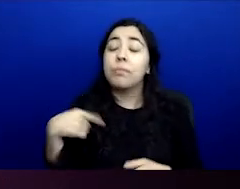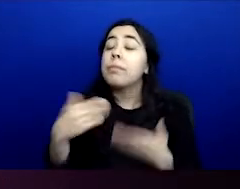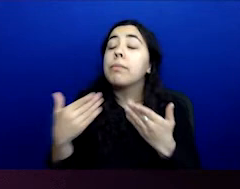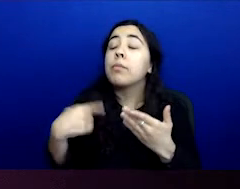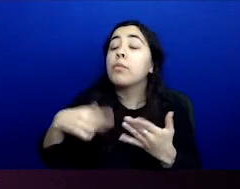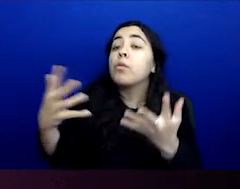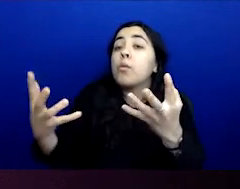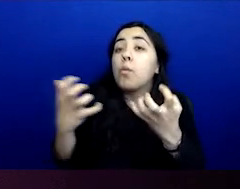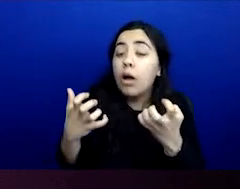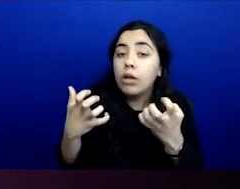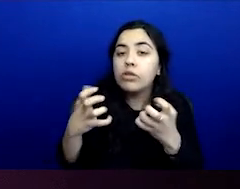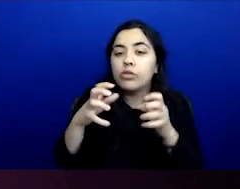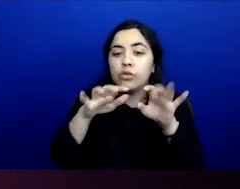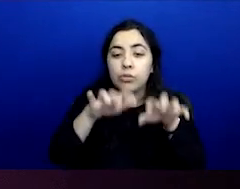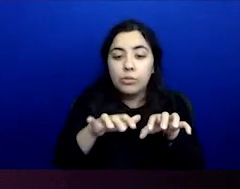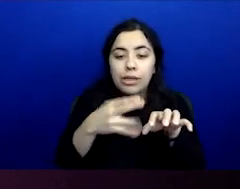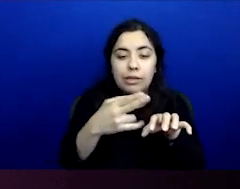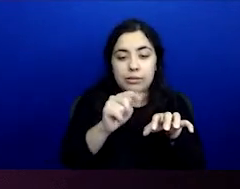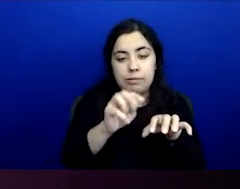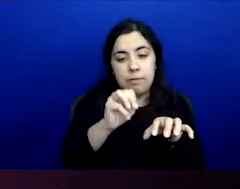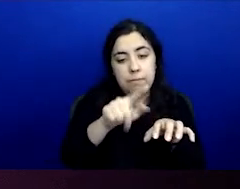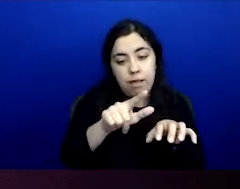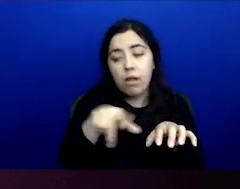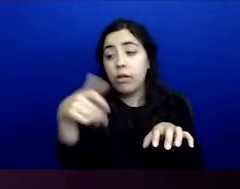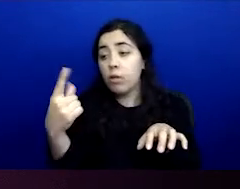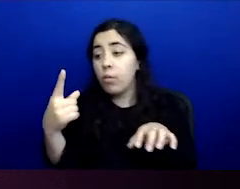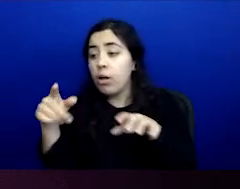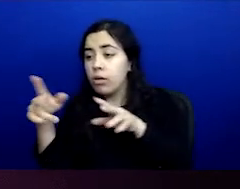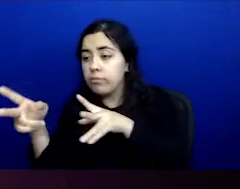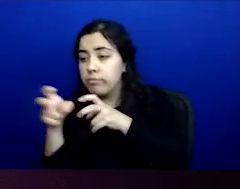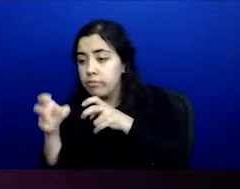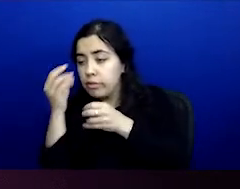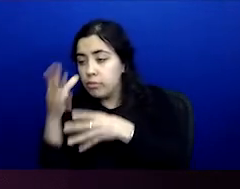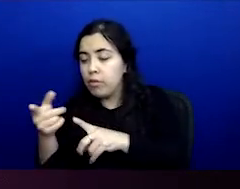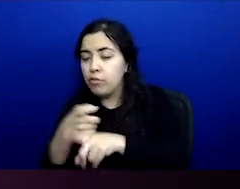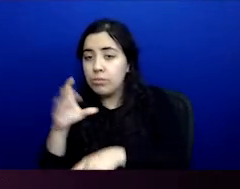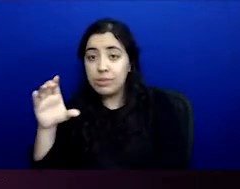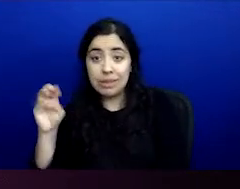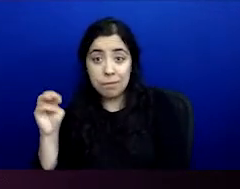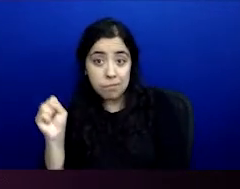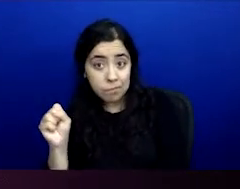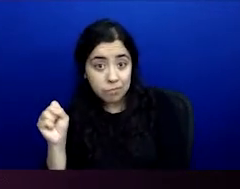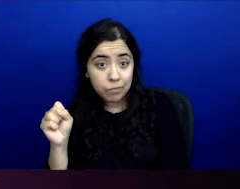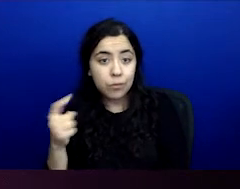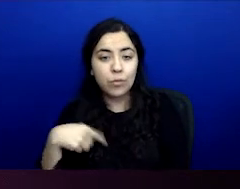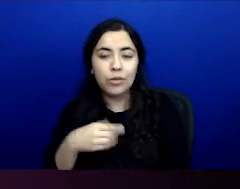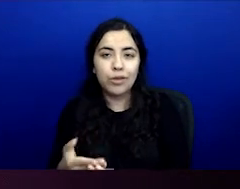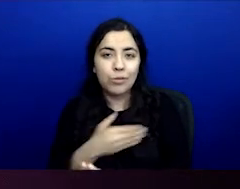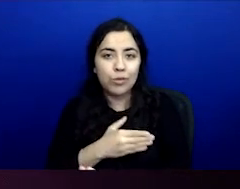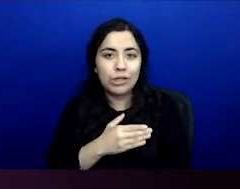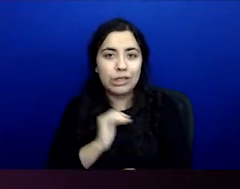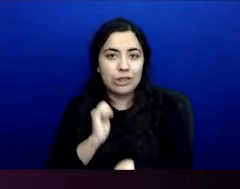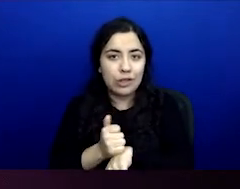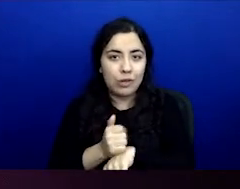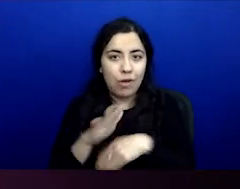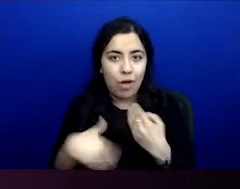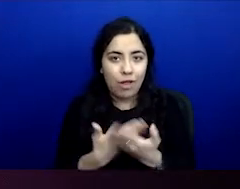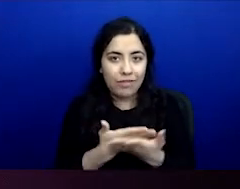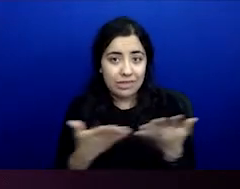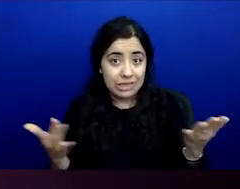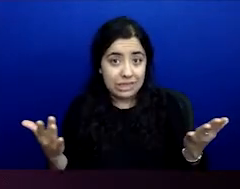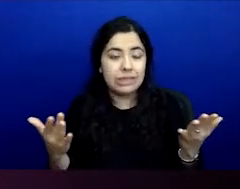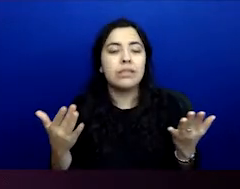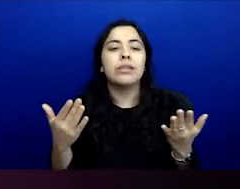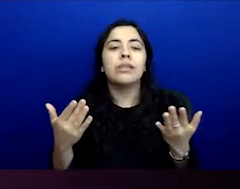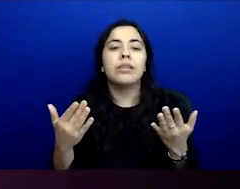HTML and another one to get some data from a CMS. And because we've kind of pre-generated all this stuff and we put it at